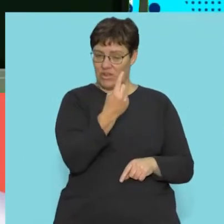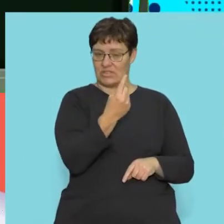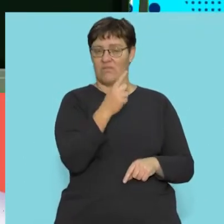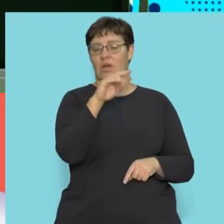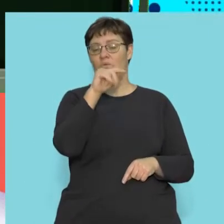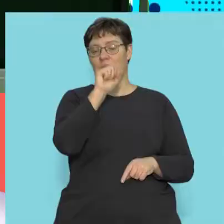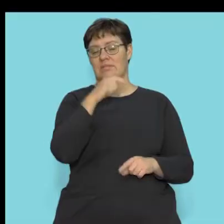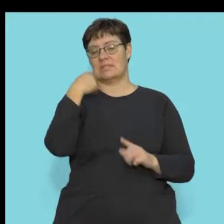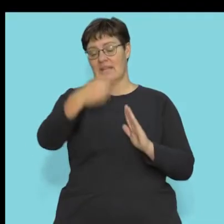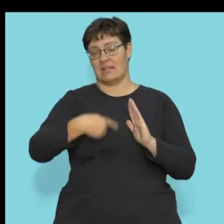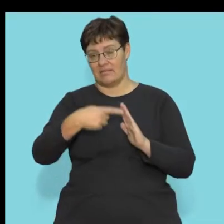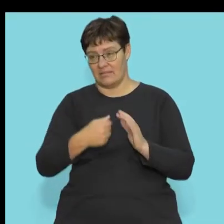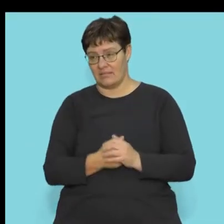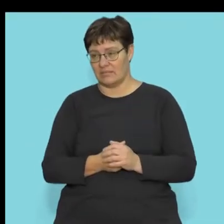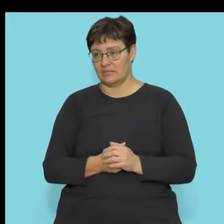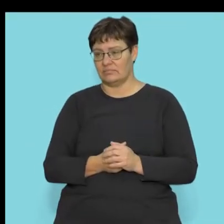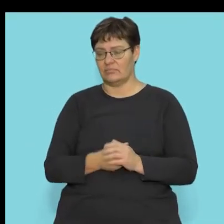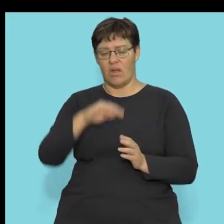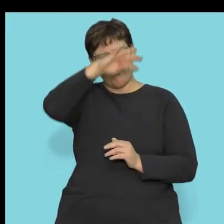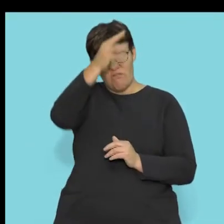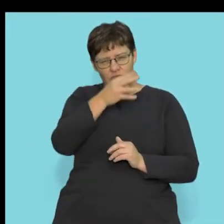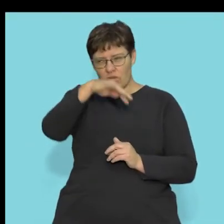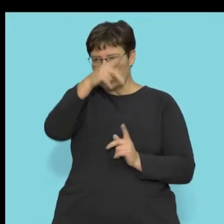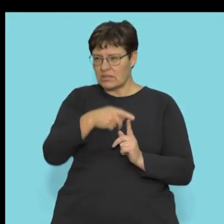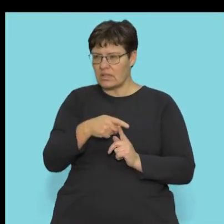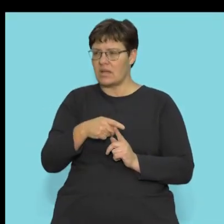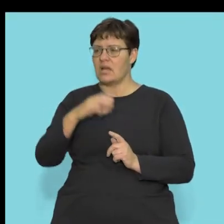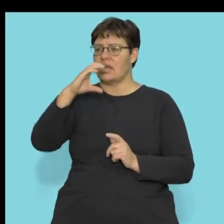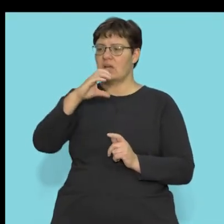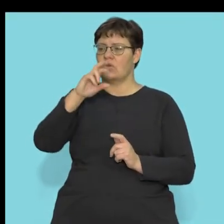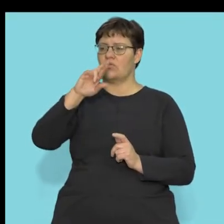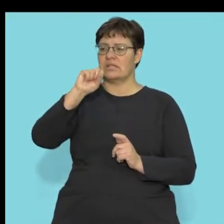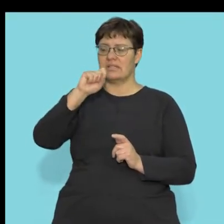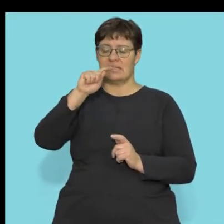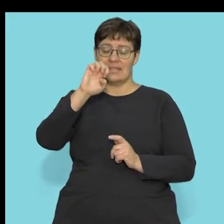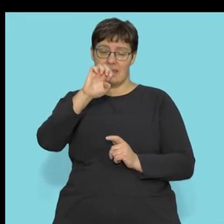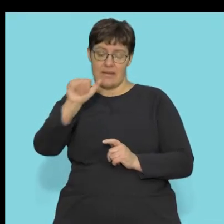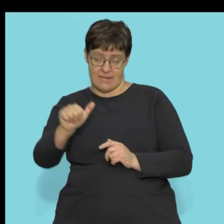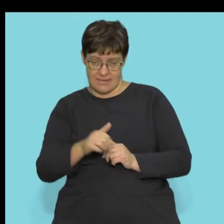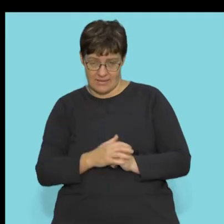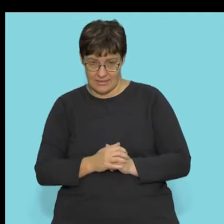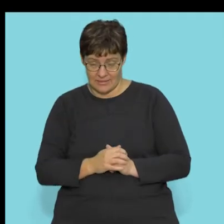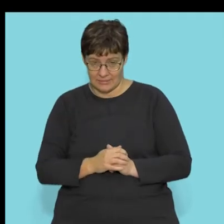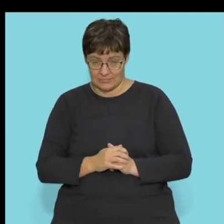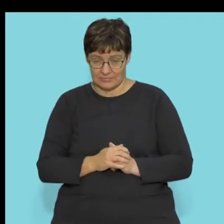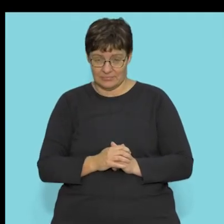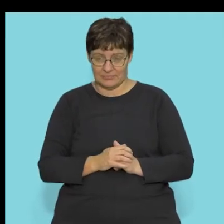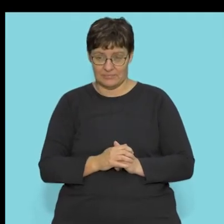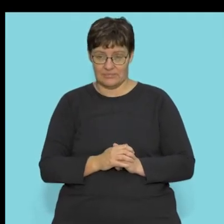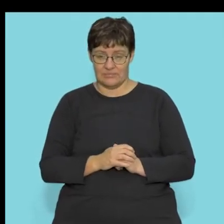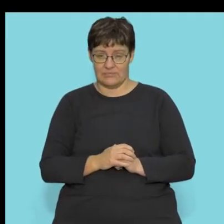of the Krebs cycle. The folded structures on the inner membrane of the mitochondria are called the